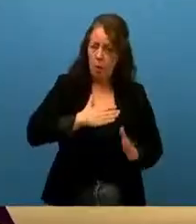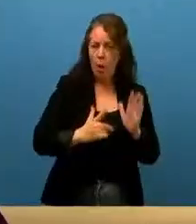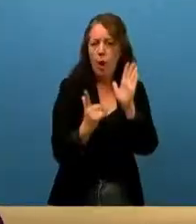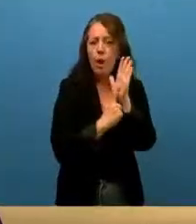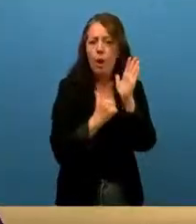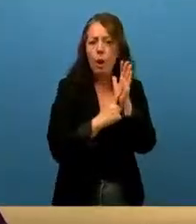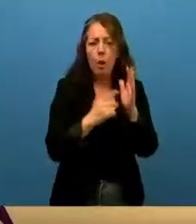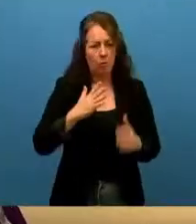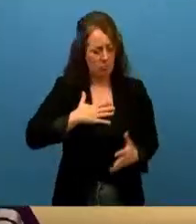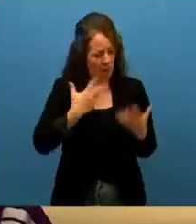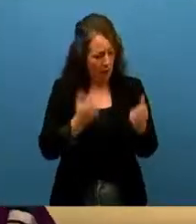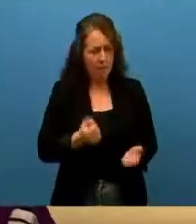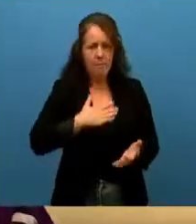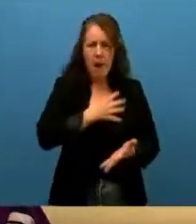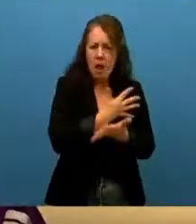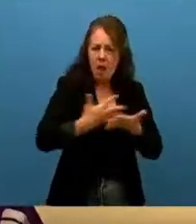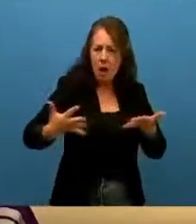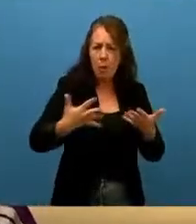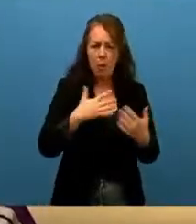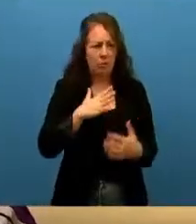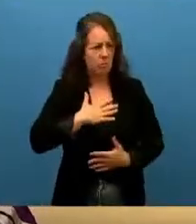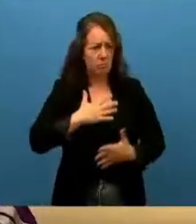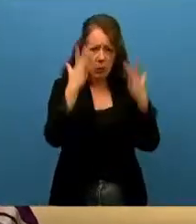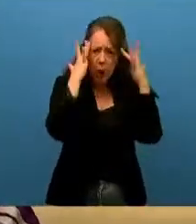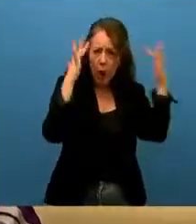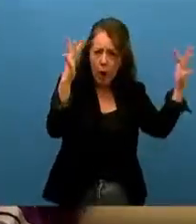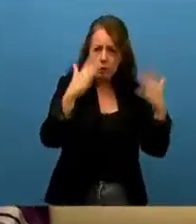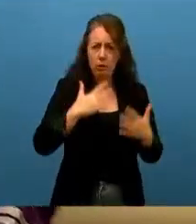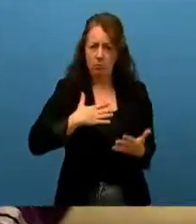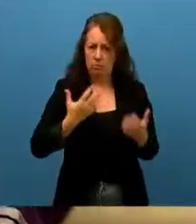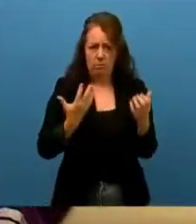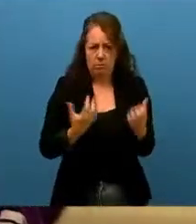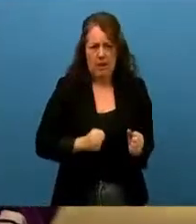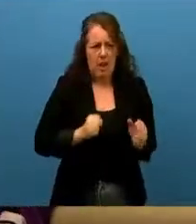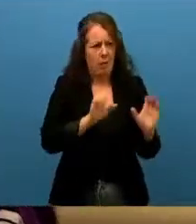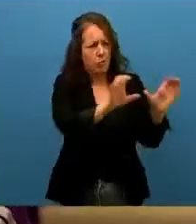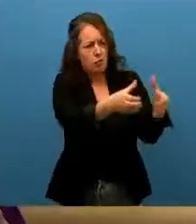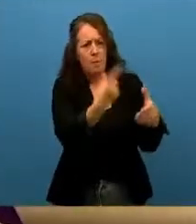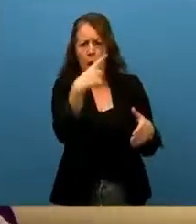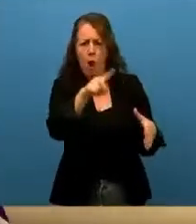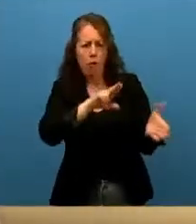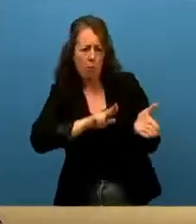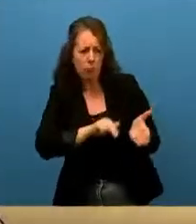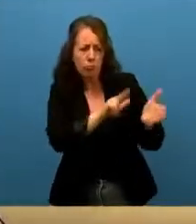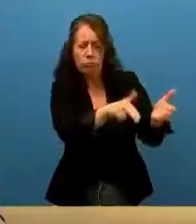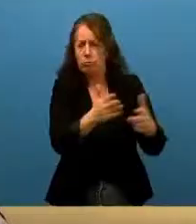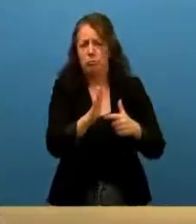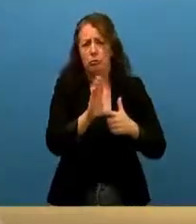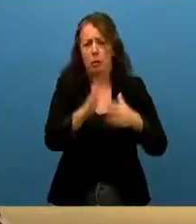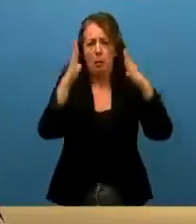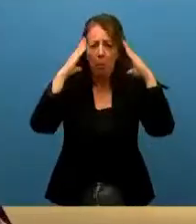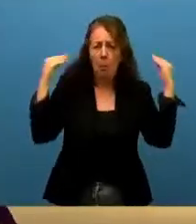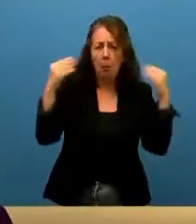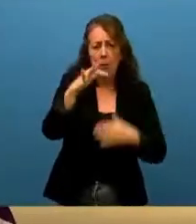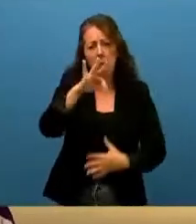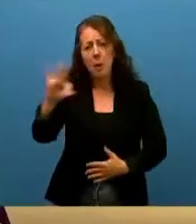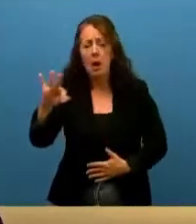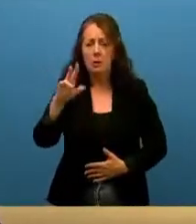other governments. We have treaties with the Netherlands, France, Great Britain, and the United States of